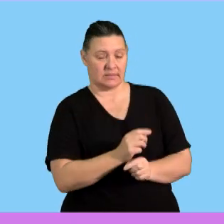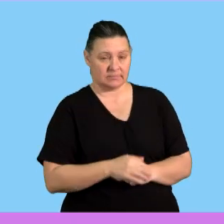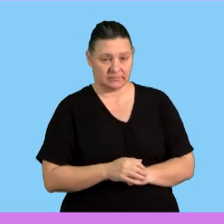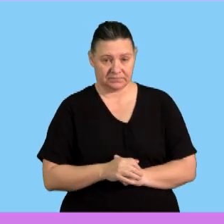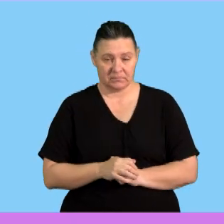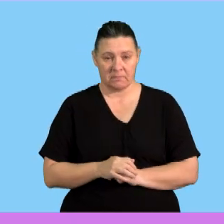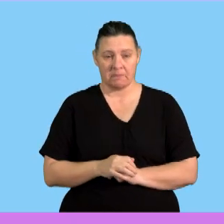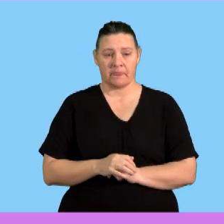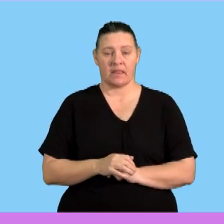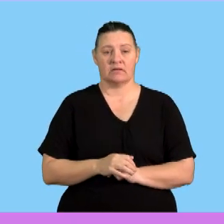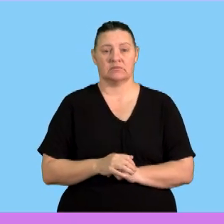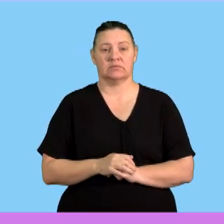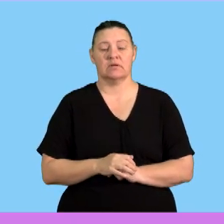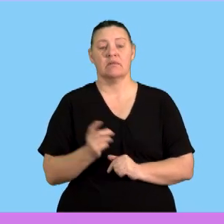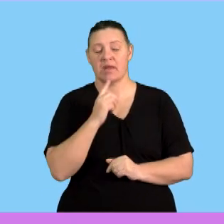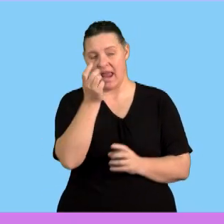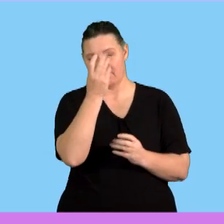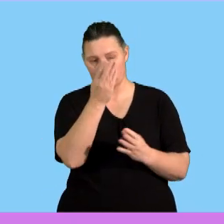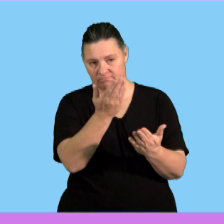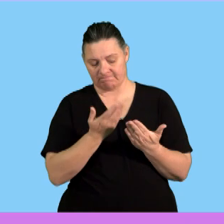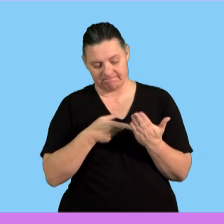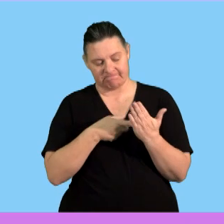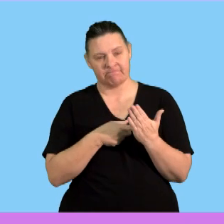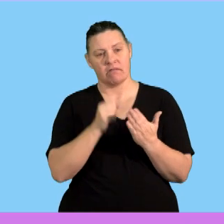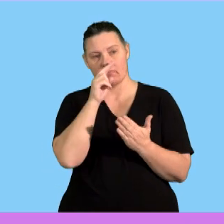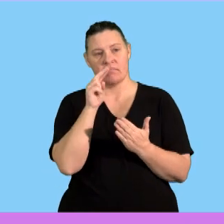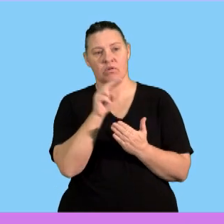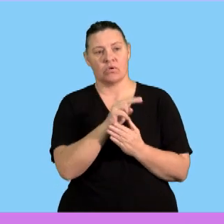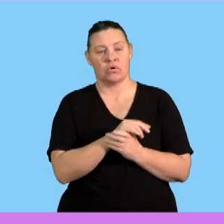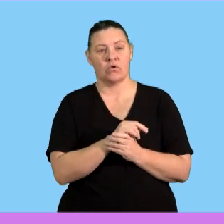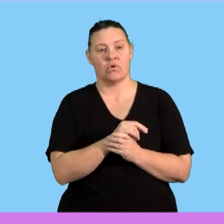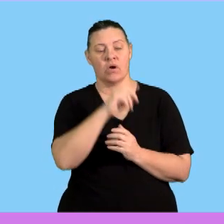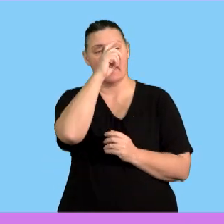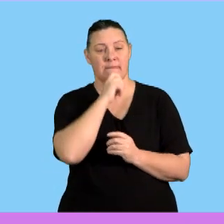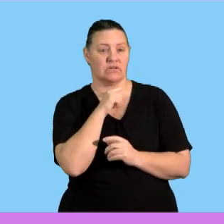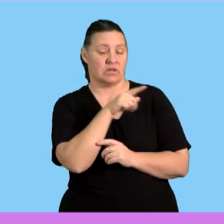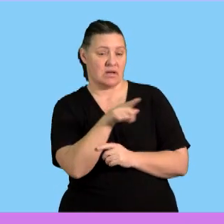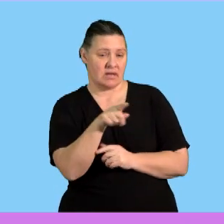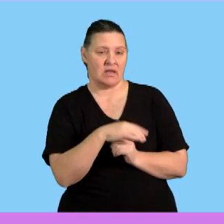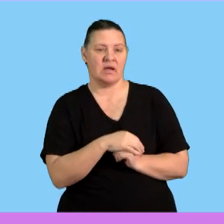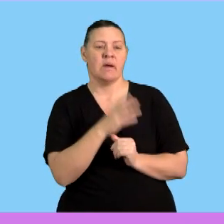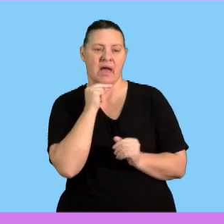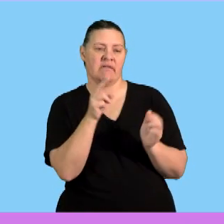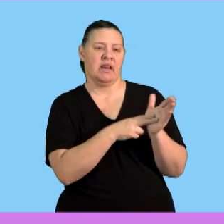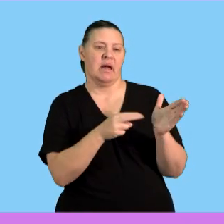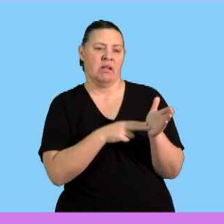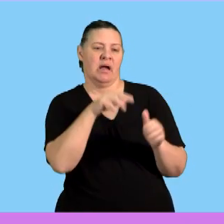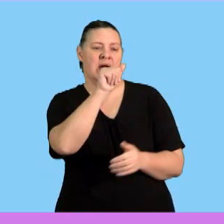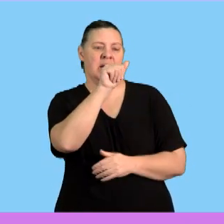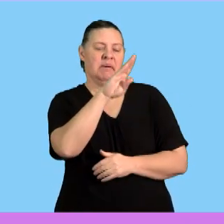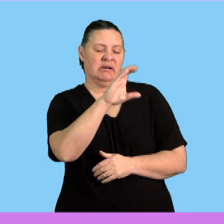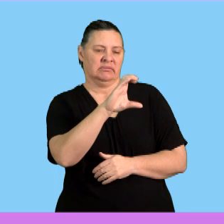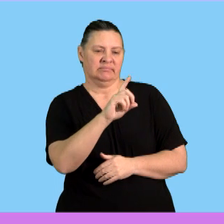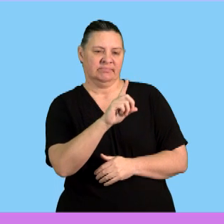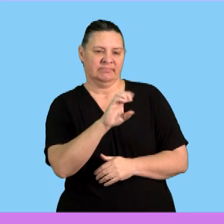follow. Right now, when I look, some information is given. If you look at the diagram, you'll see here we have labels